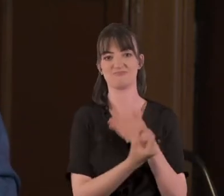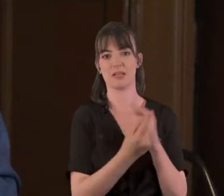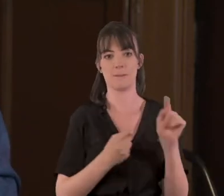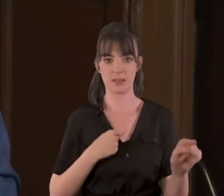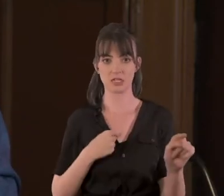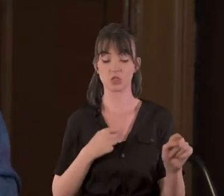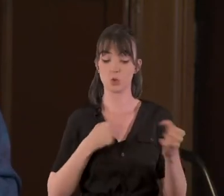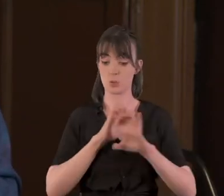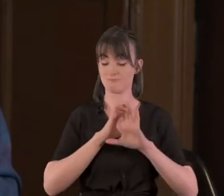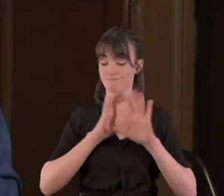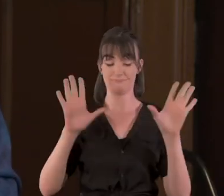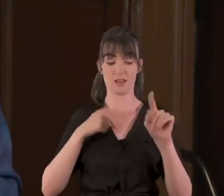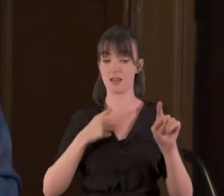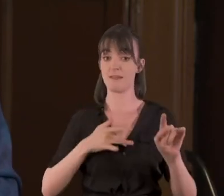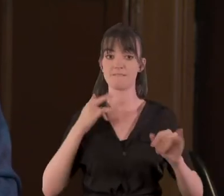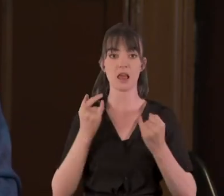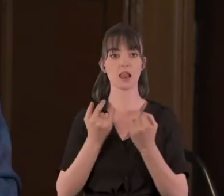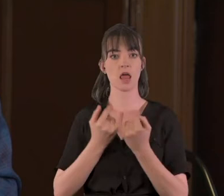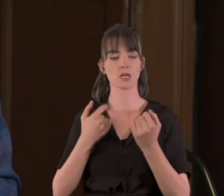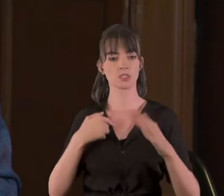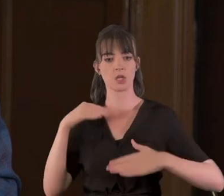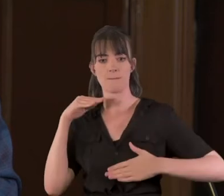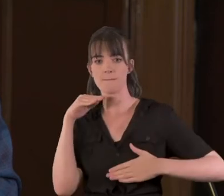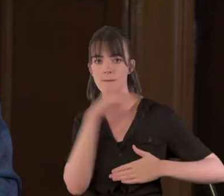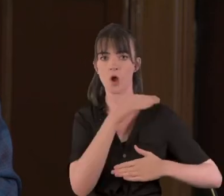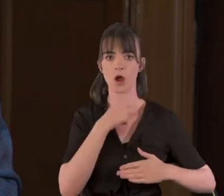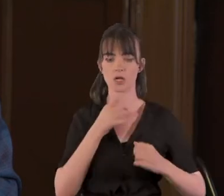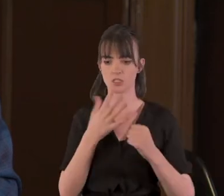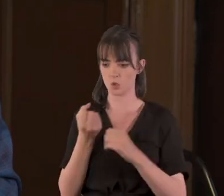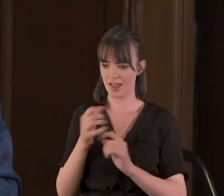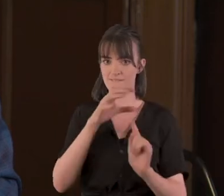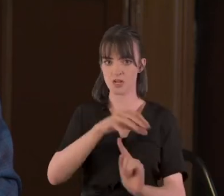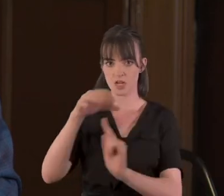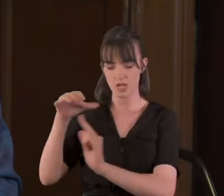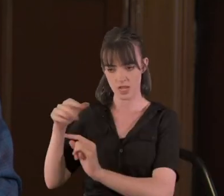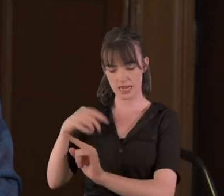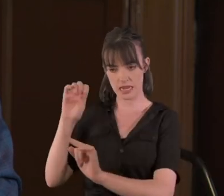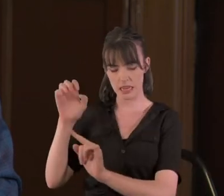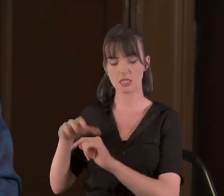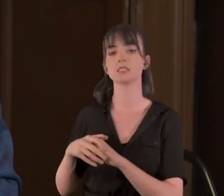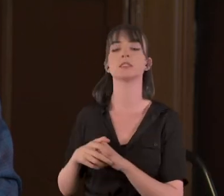They clearly felt that the precedent of dominions within the empire